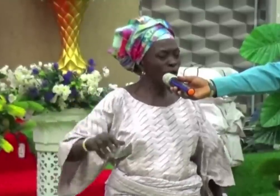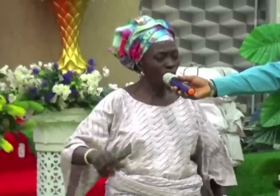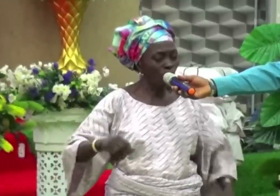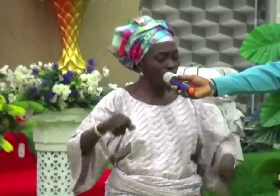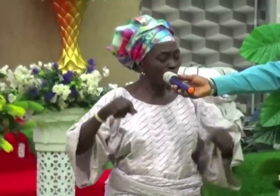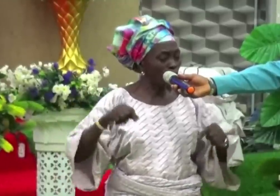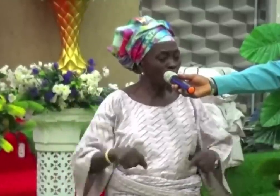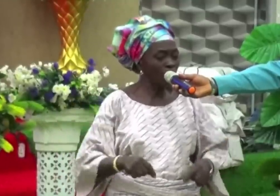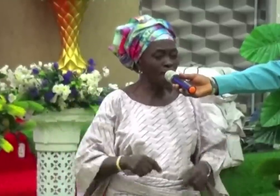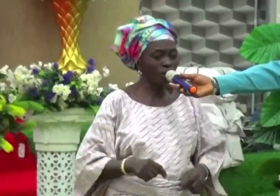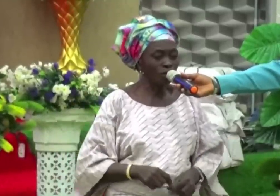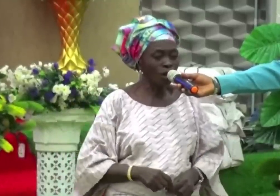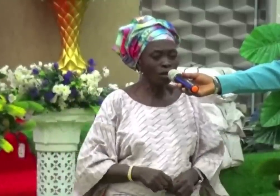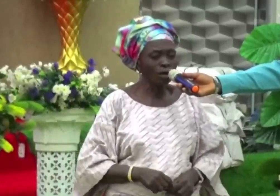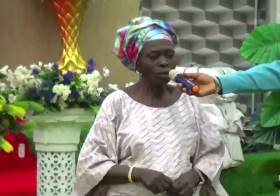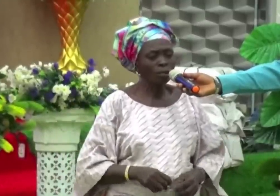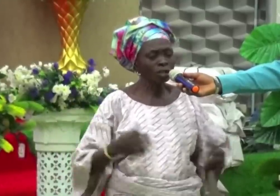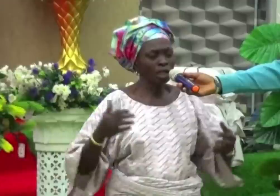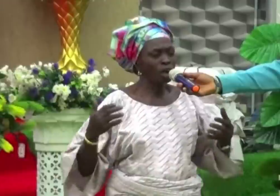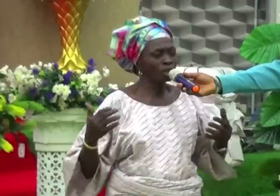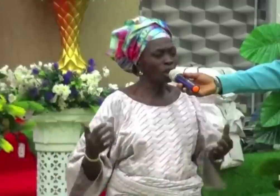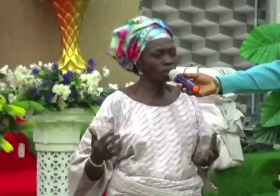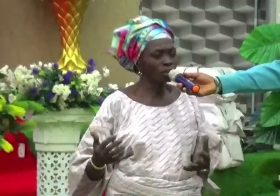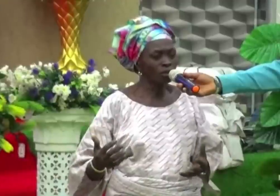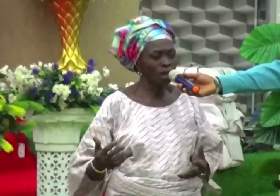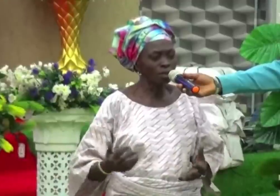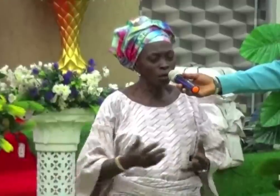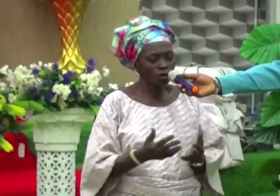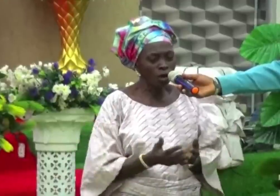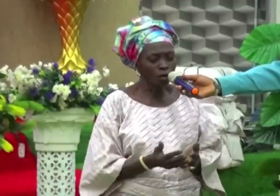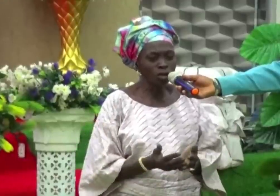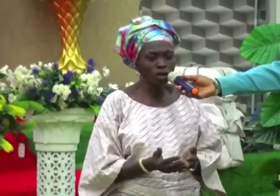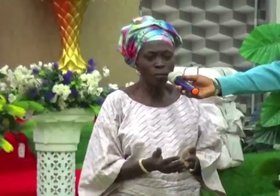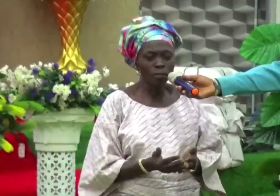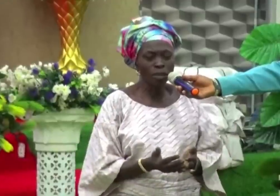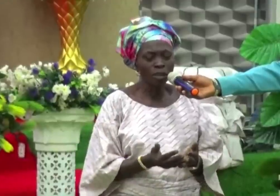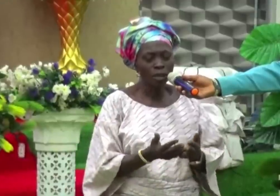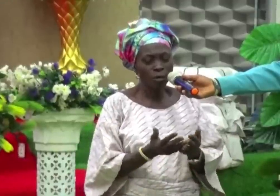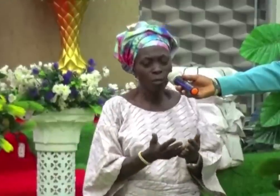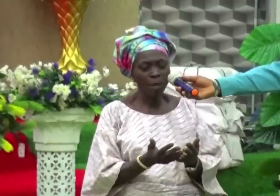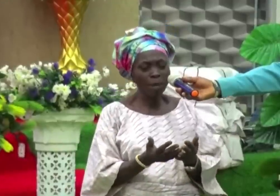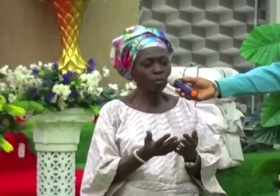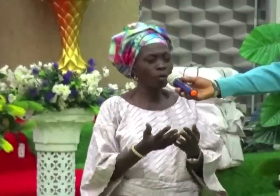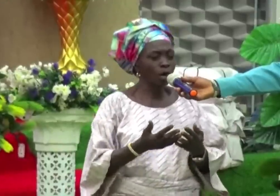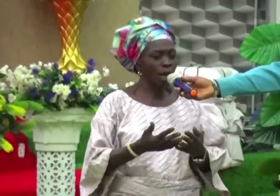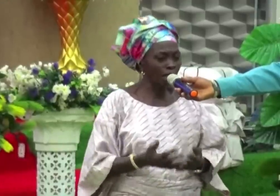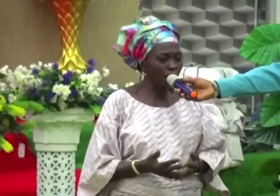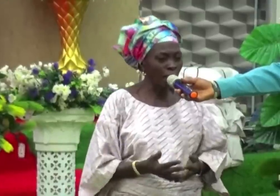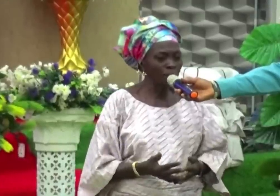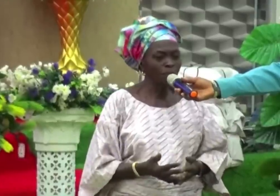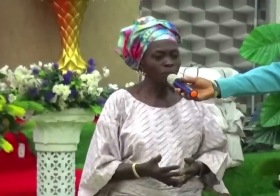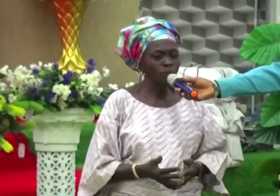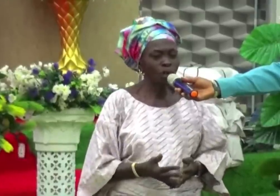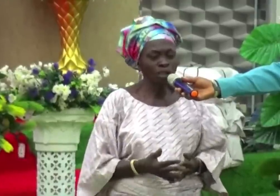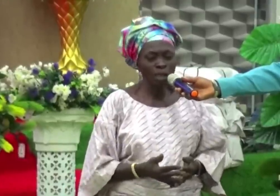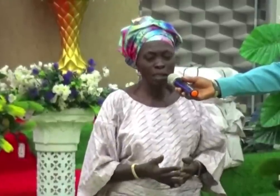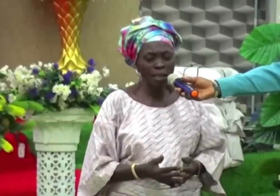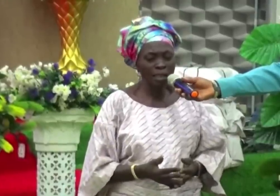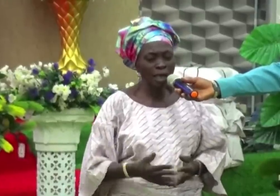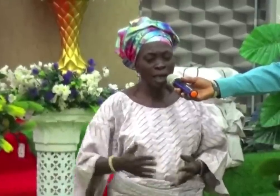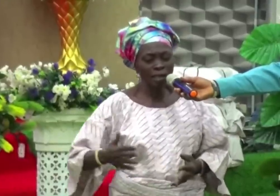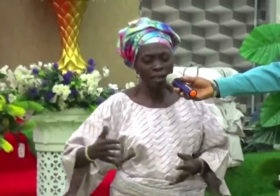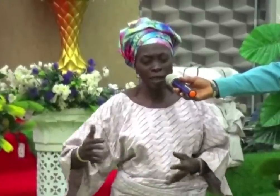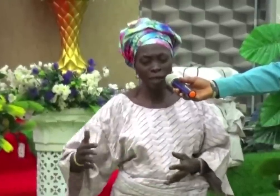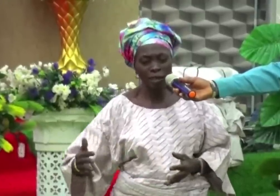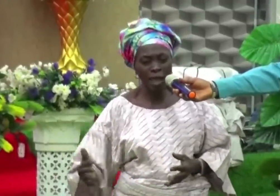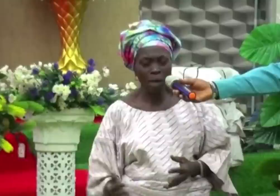jeri lori oro omo ko jeri akoko bo se di ojo Tuesday ti mo joko ni shop mi mo gbe bible mo rora nka bo se